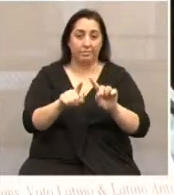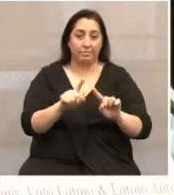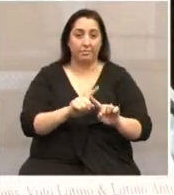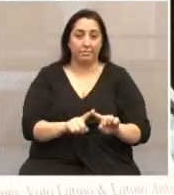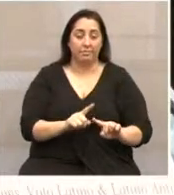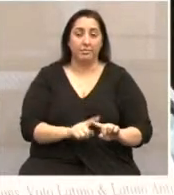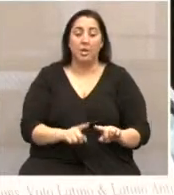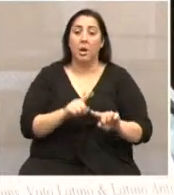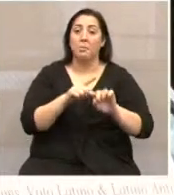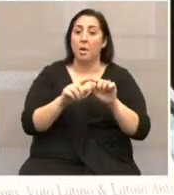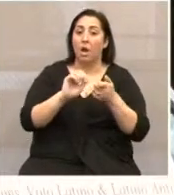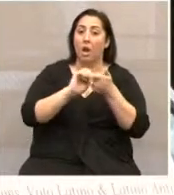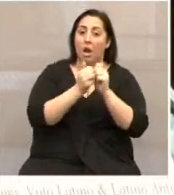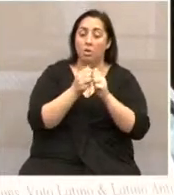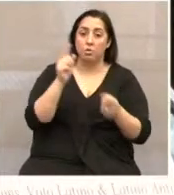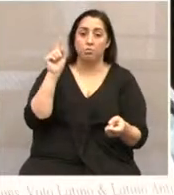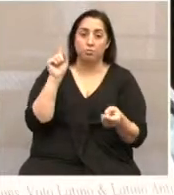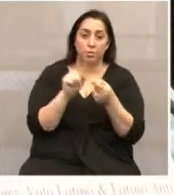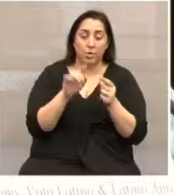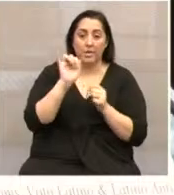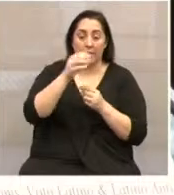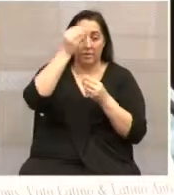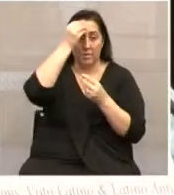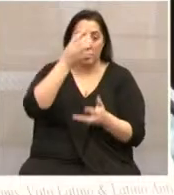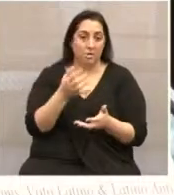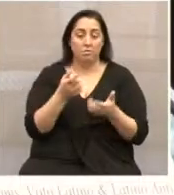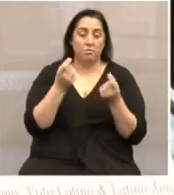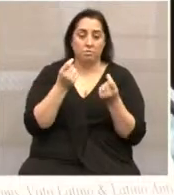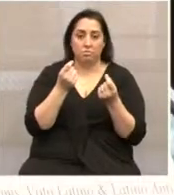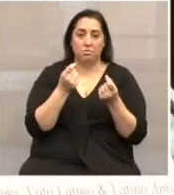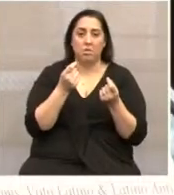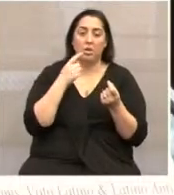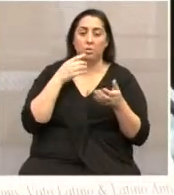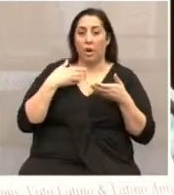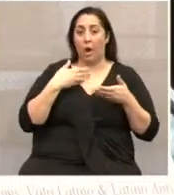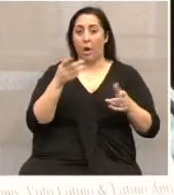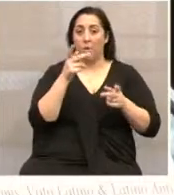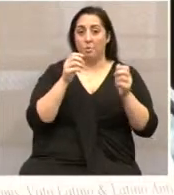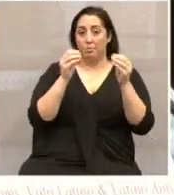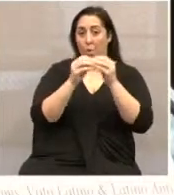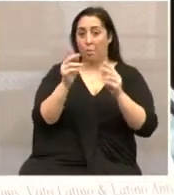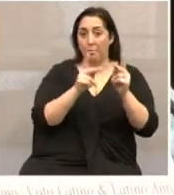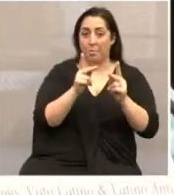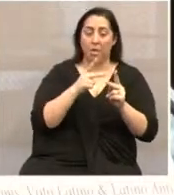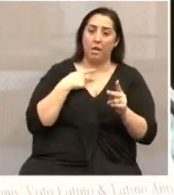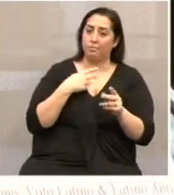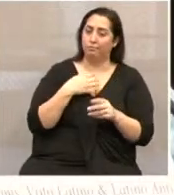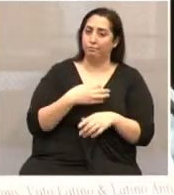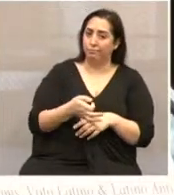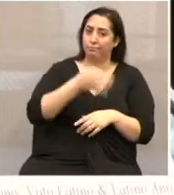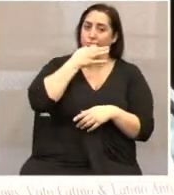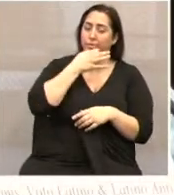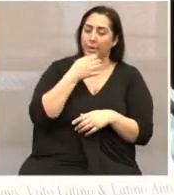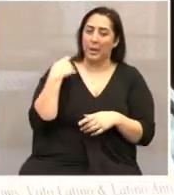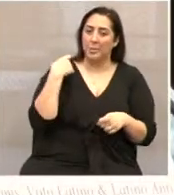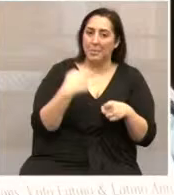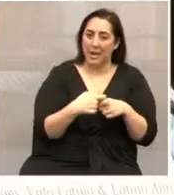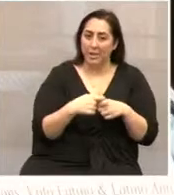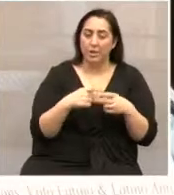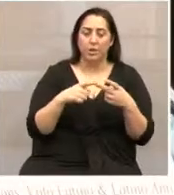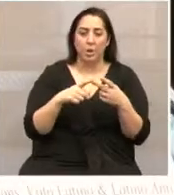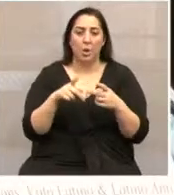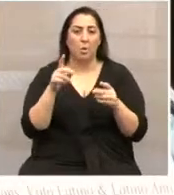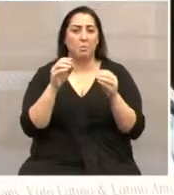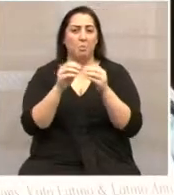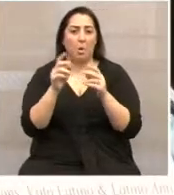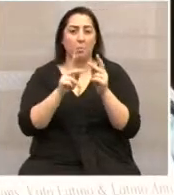reduce disinformation? You basically hire more people who are proficient in Spanish. You hire more people that have a say